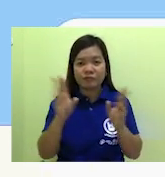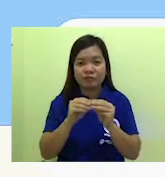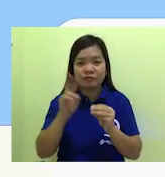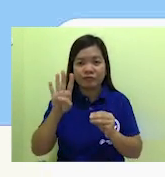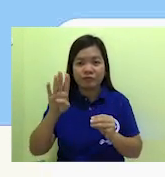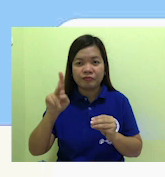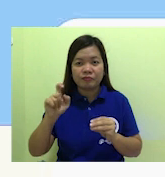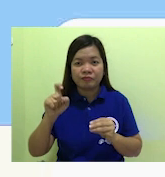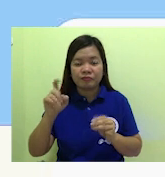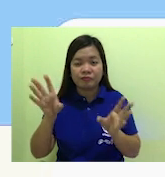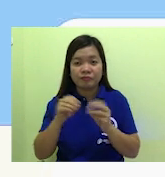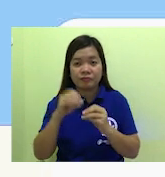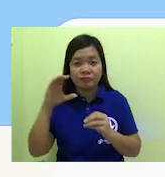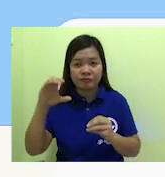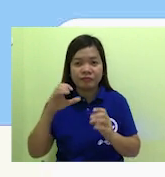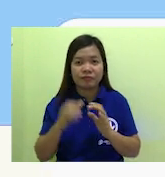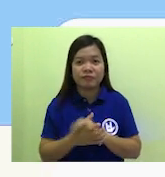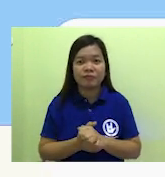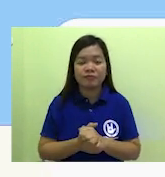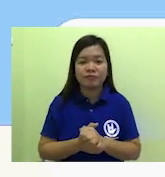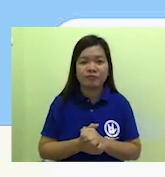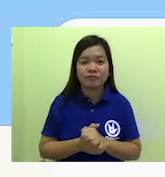plus bx plus c.